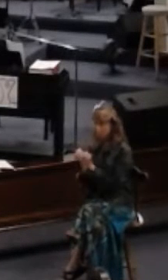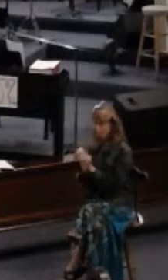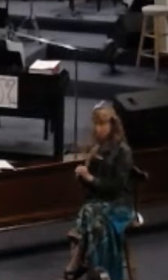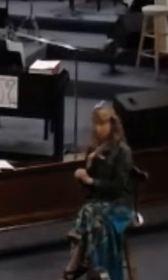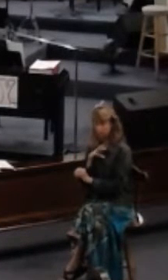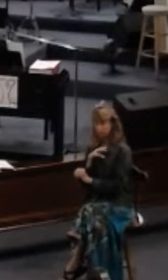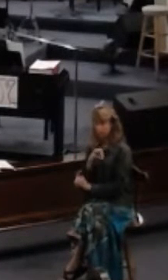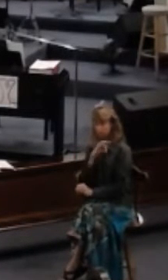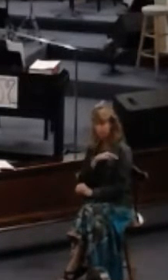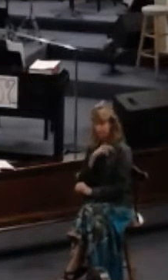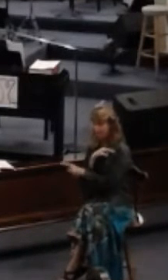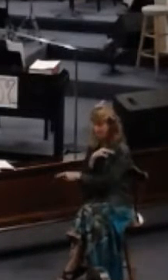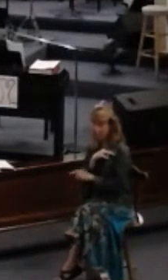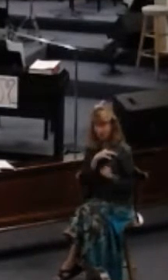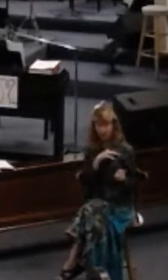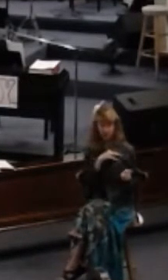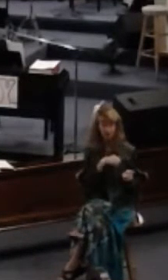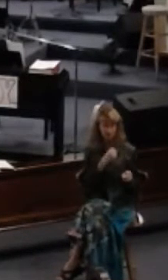non-Christians. Why?